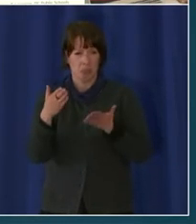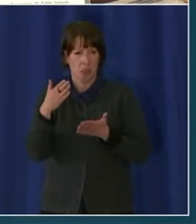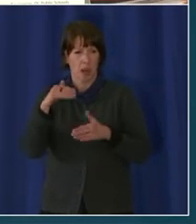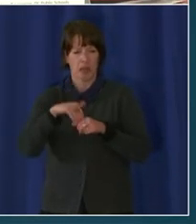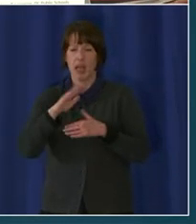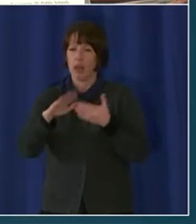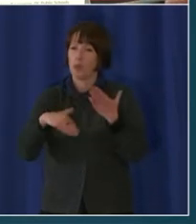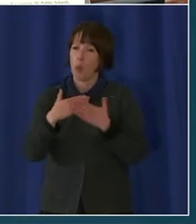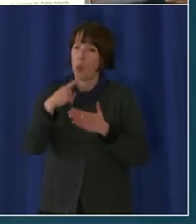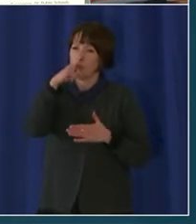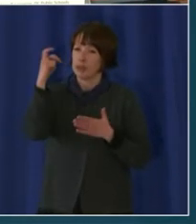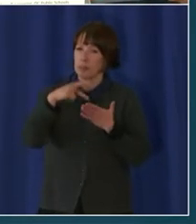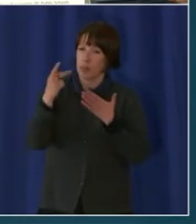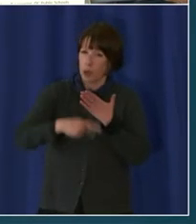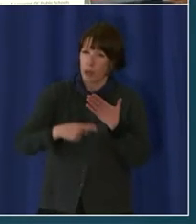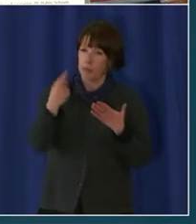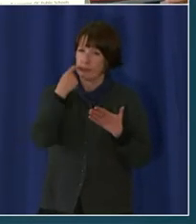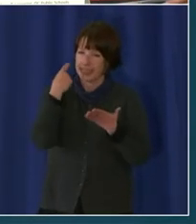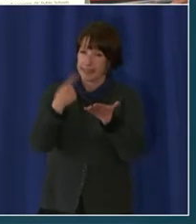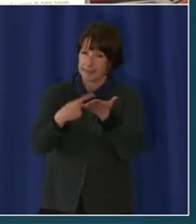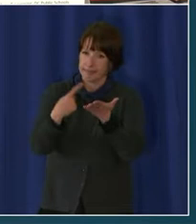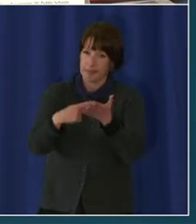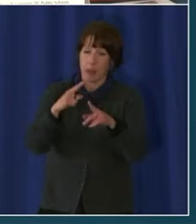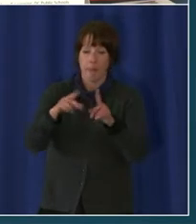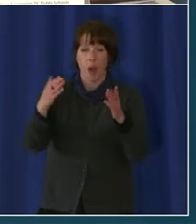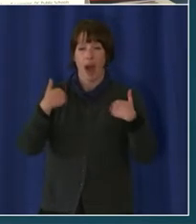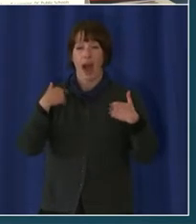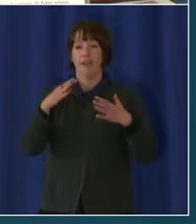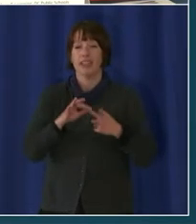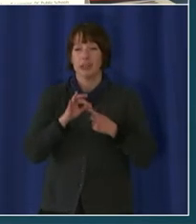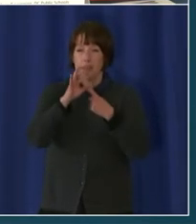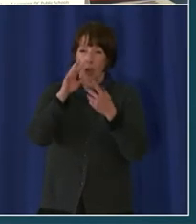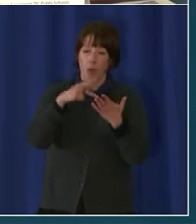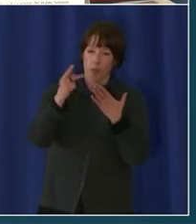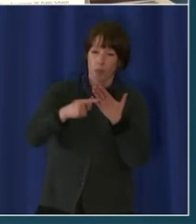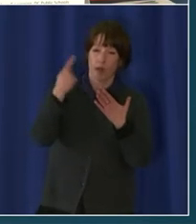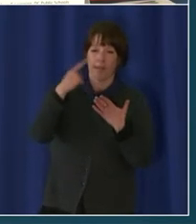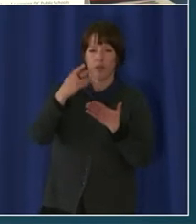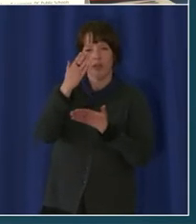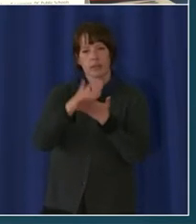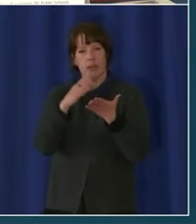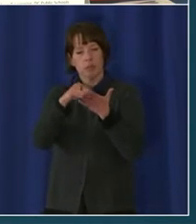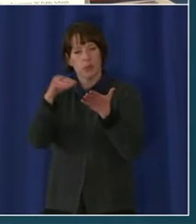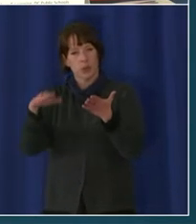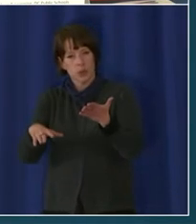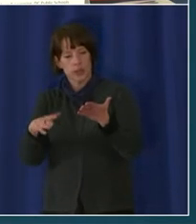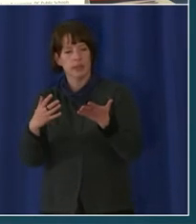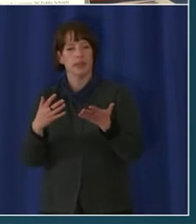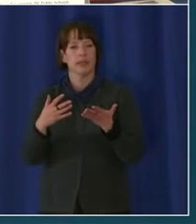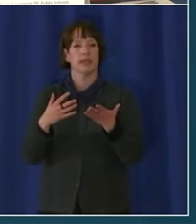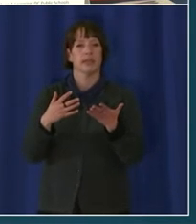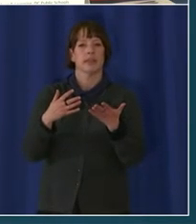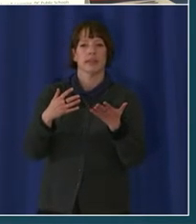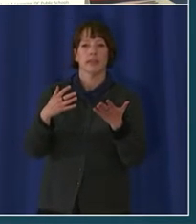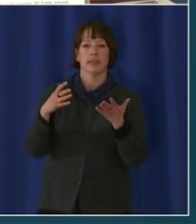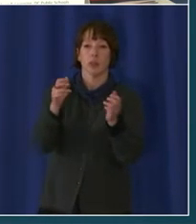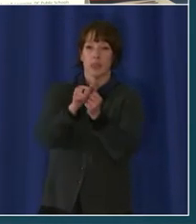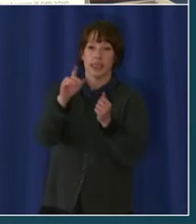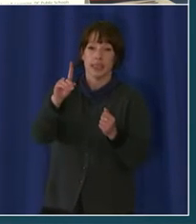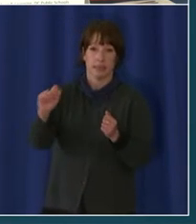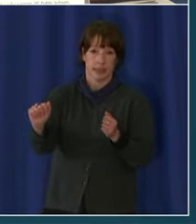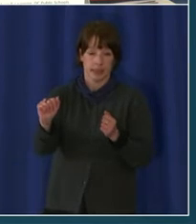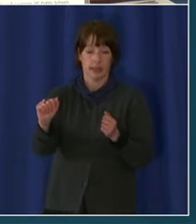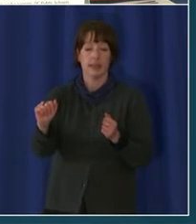we just described, but we do have a special program for certain students with